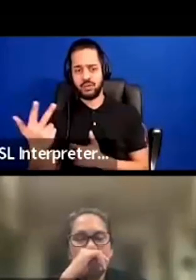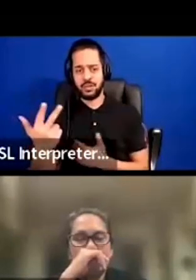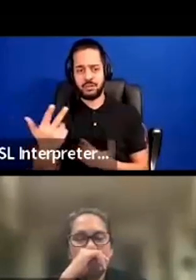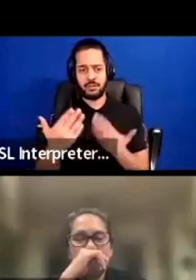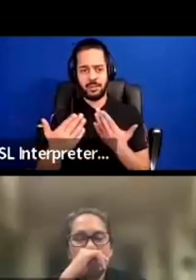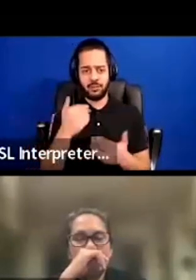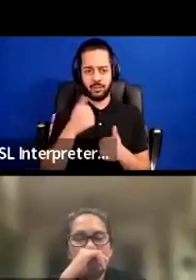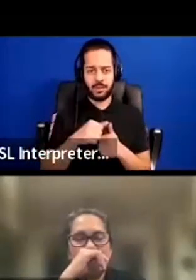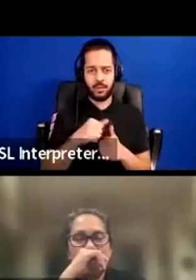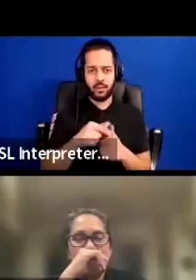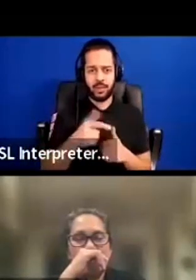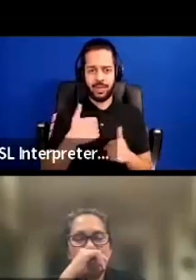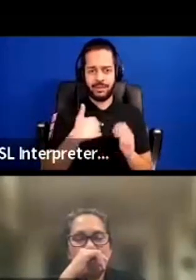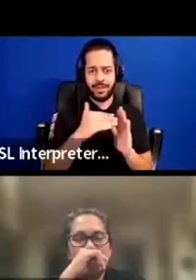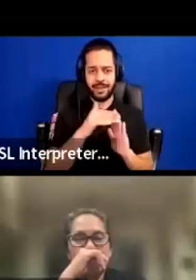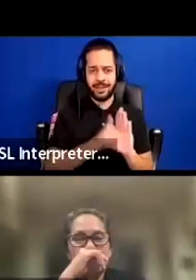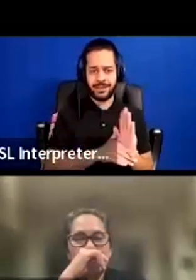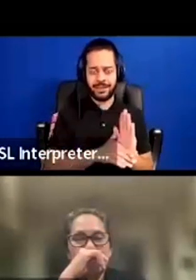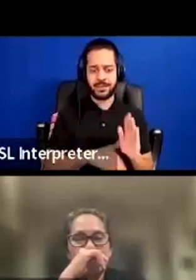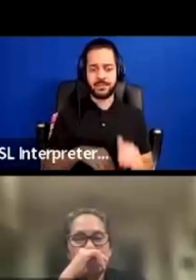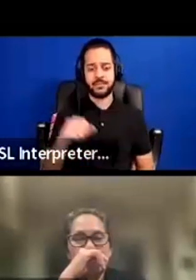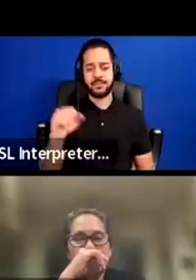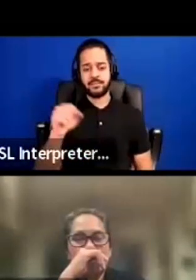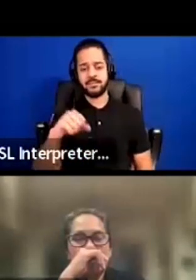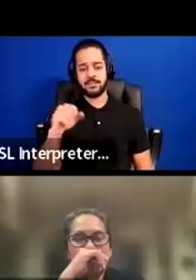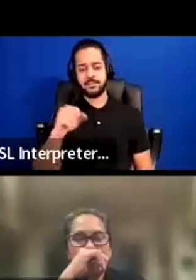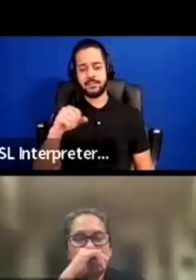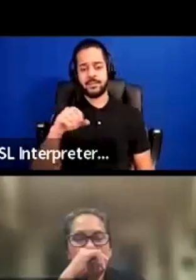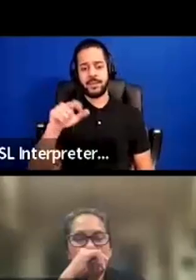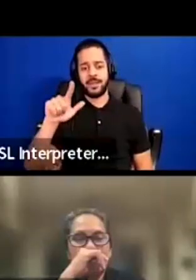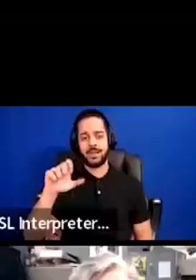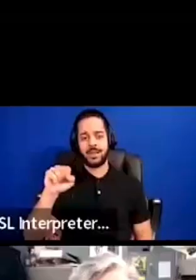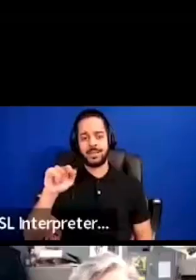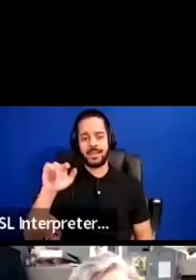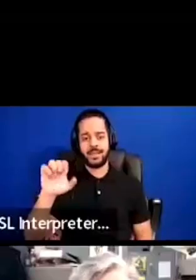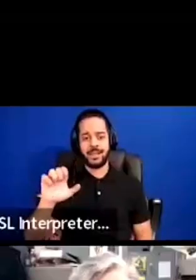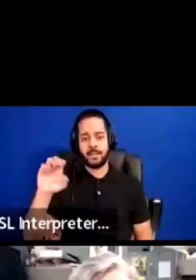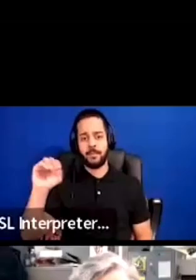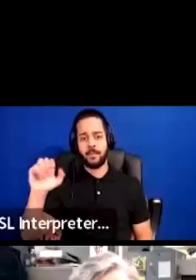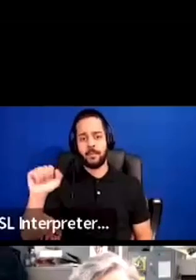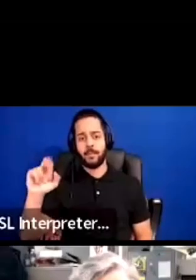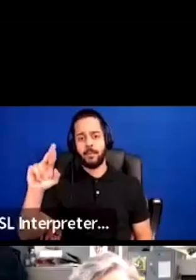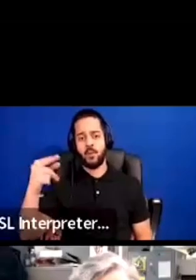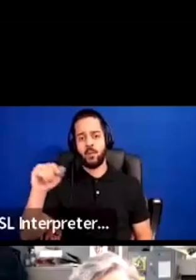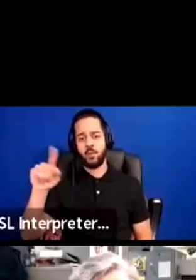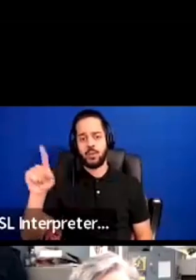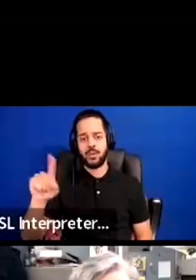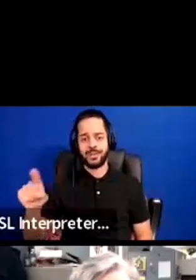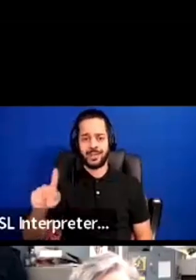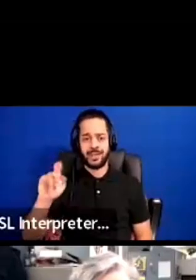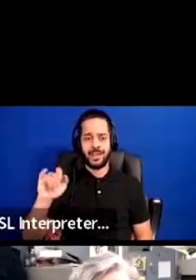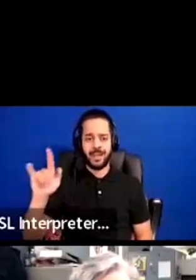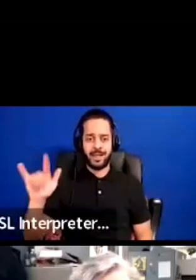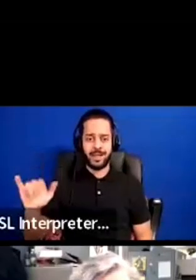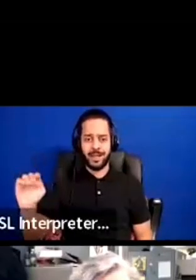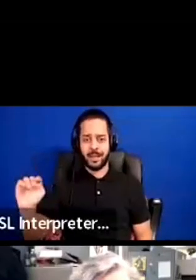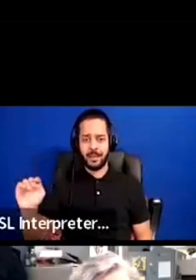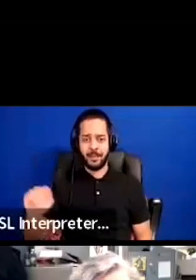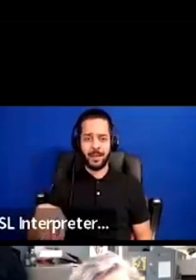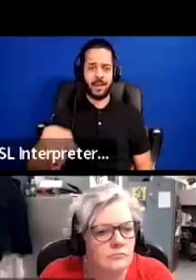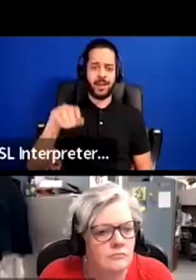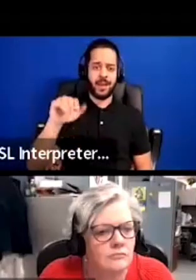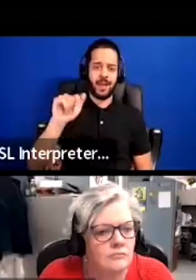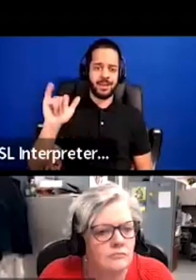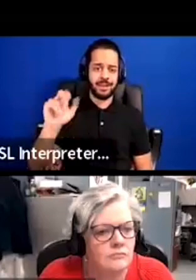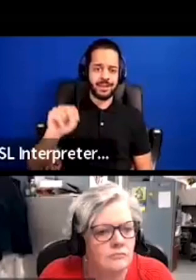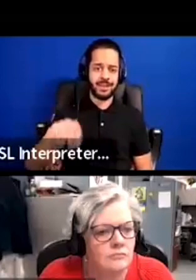3? Yes, it was the group with Leslie Margolis, that Kelly Meisner and Allison, Leslie, Rebecca,